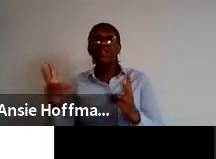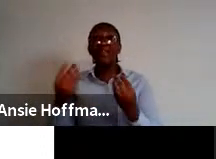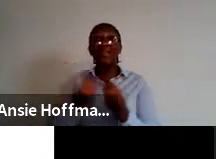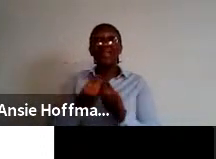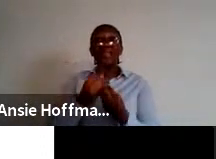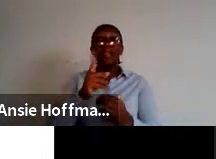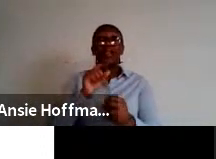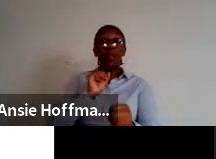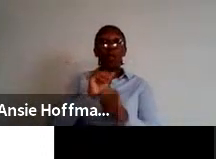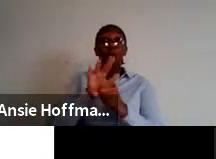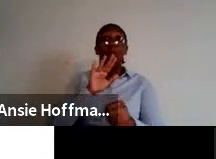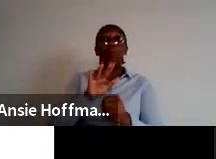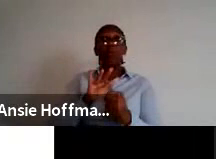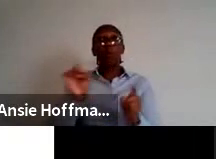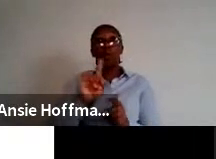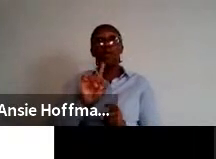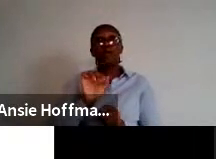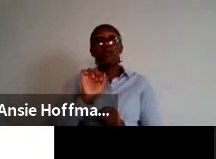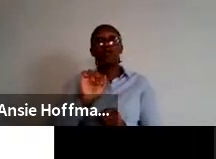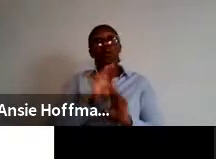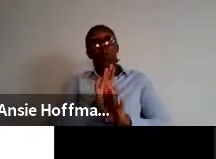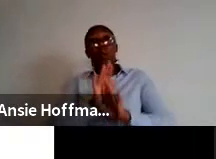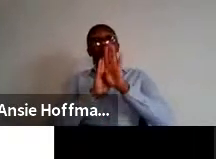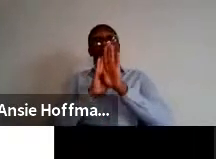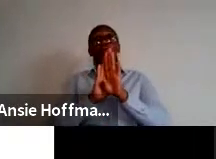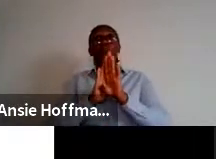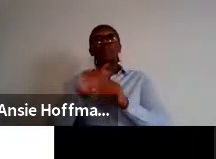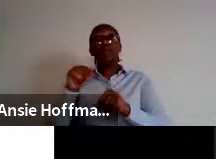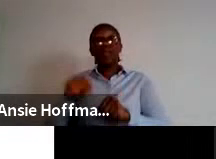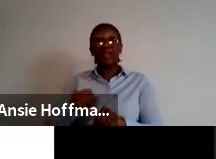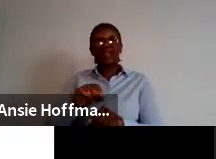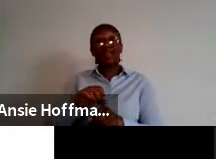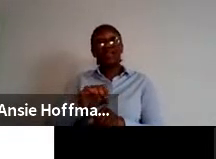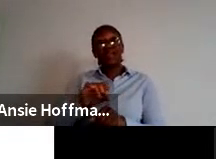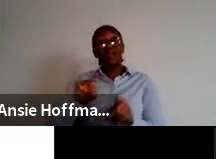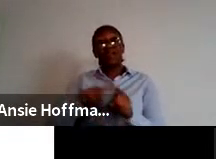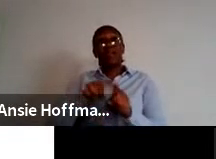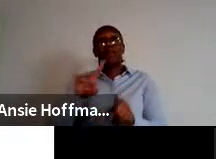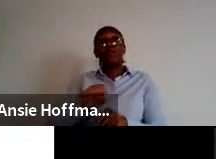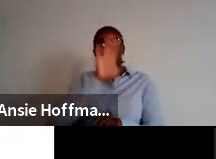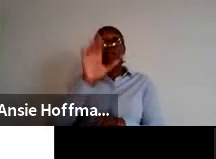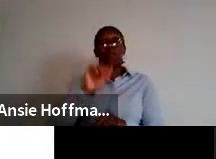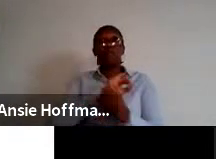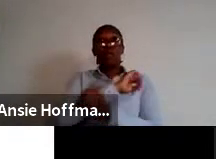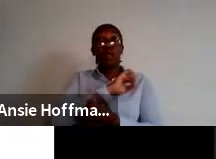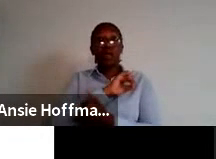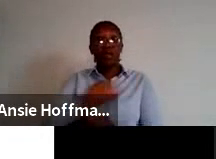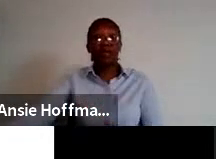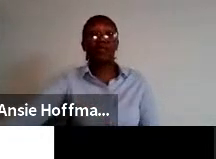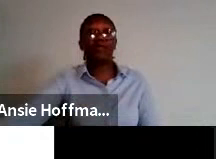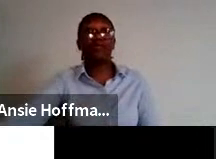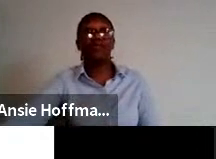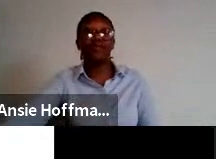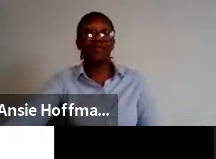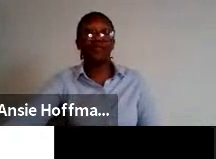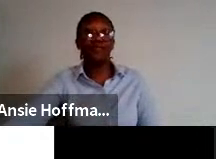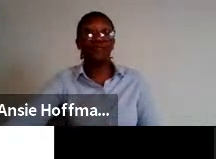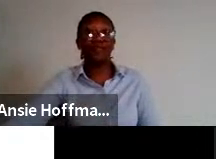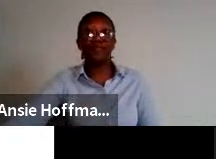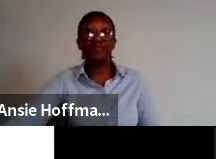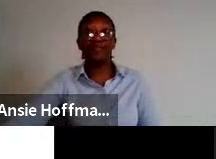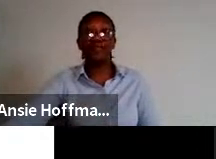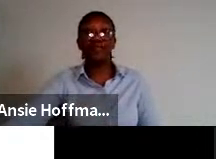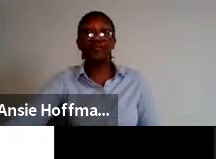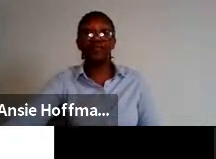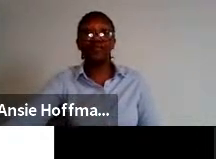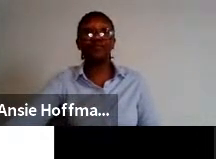immensely to the growth of this enterprise called illicit trade. Whilst we are sitting as different